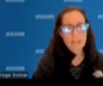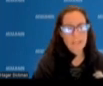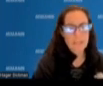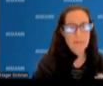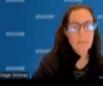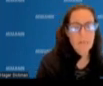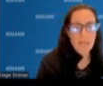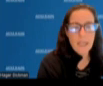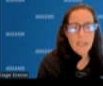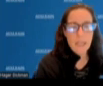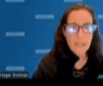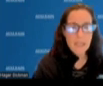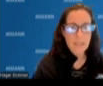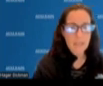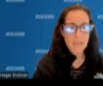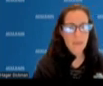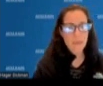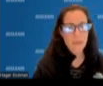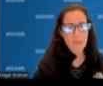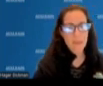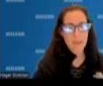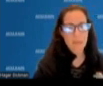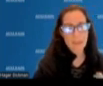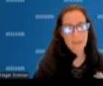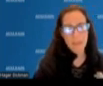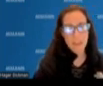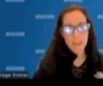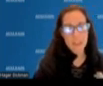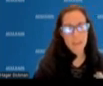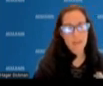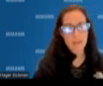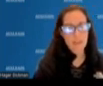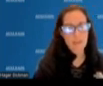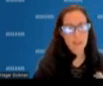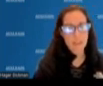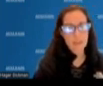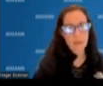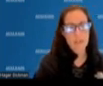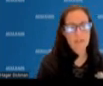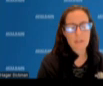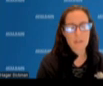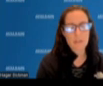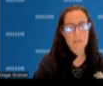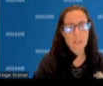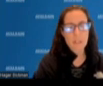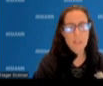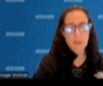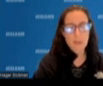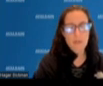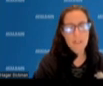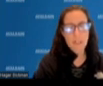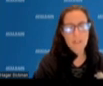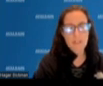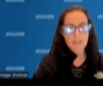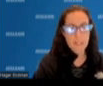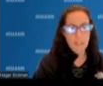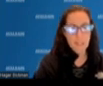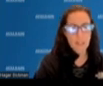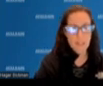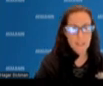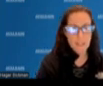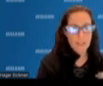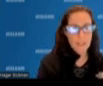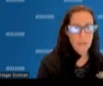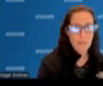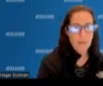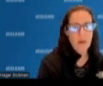oppose Medicaid cuts is going to be our best strategy at this point to prevent any sort of